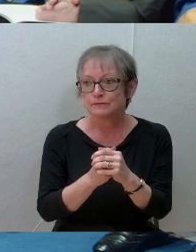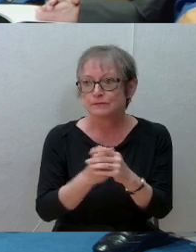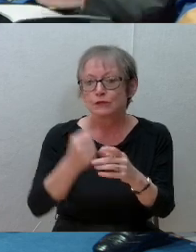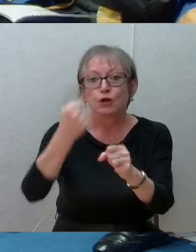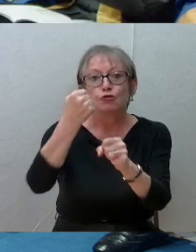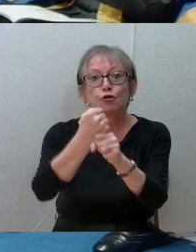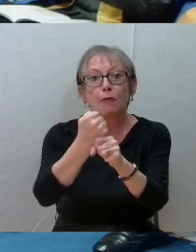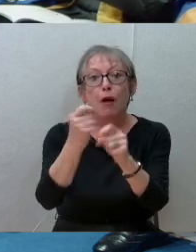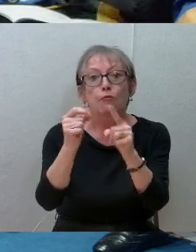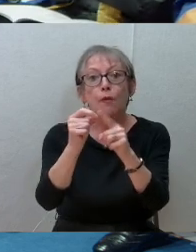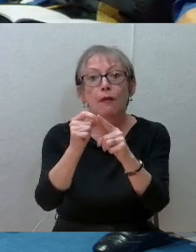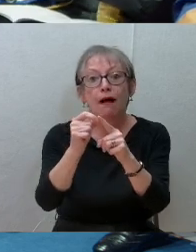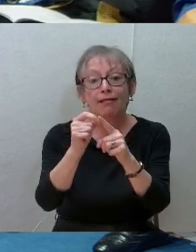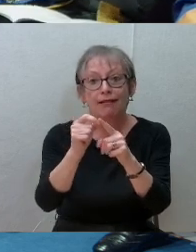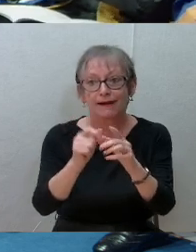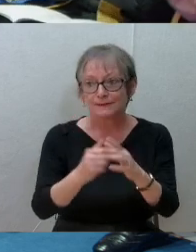Gerber Purwal.